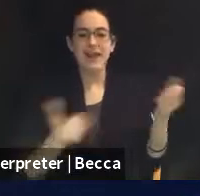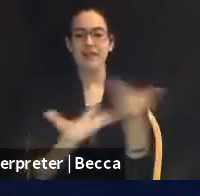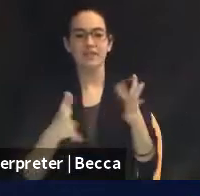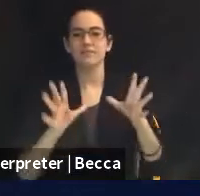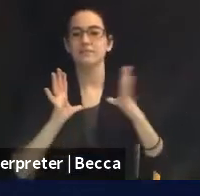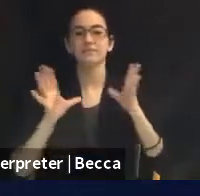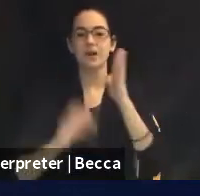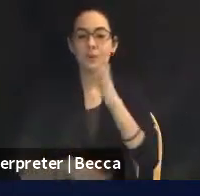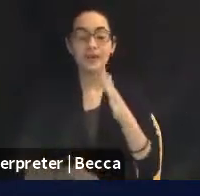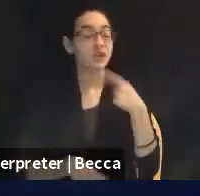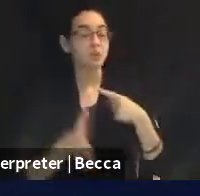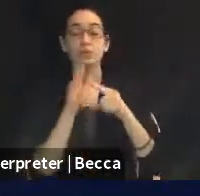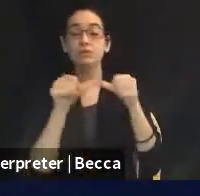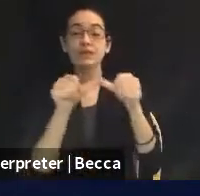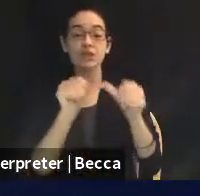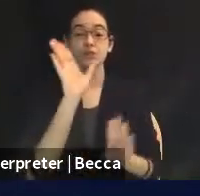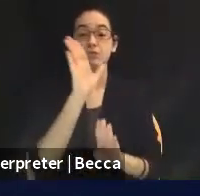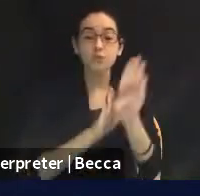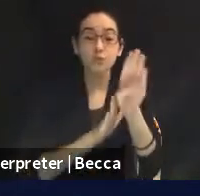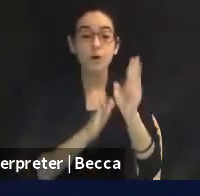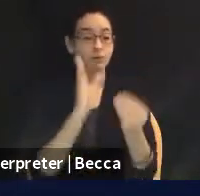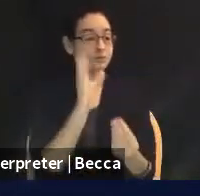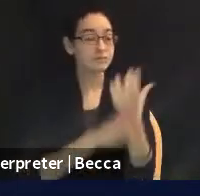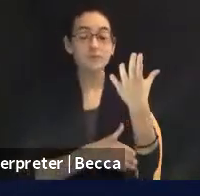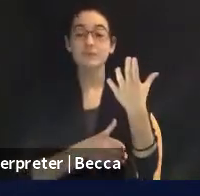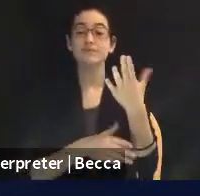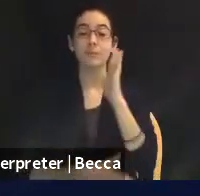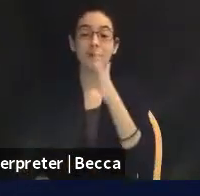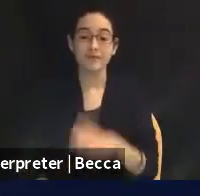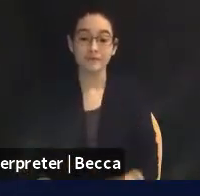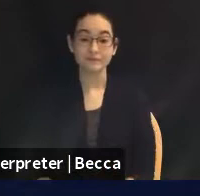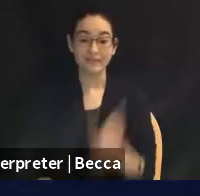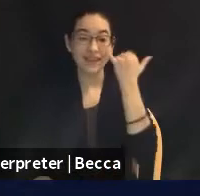going to continue to grow. You're still going to bear fruit.